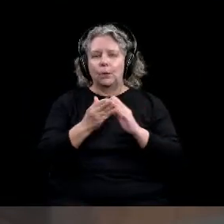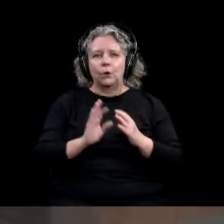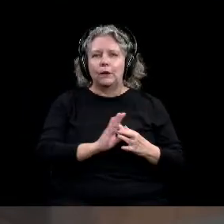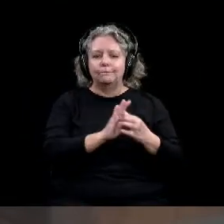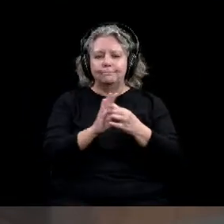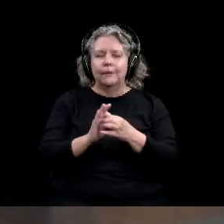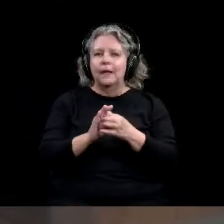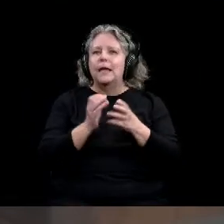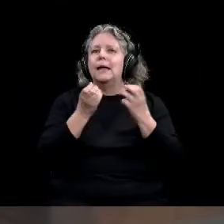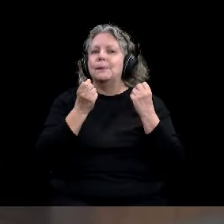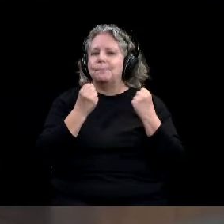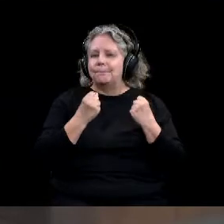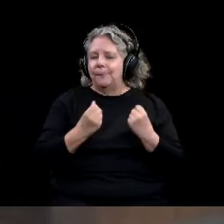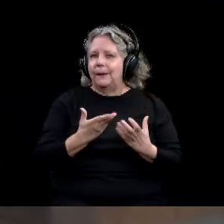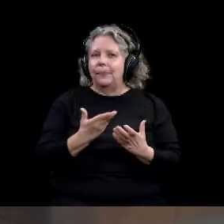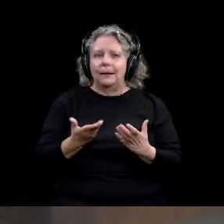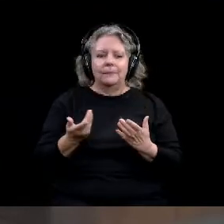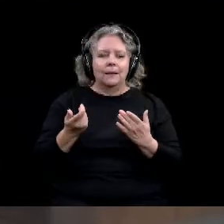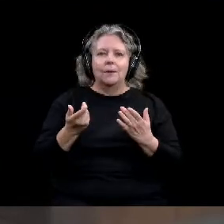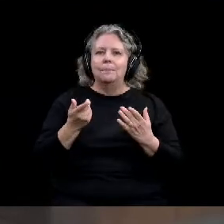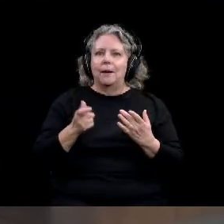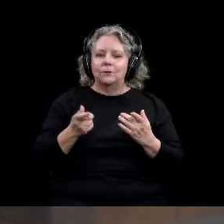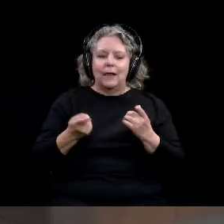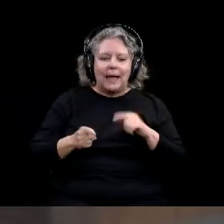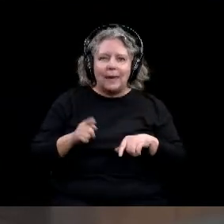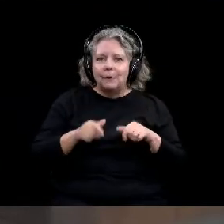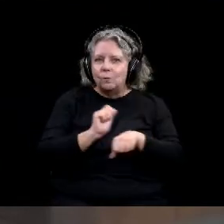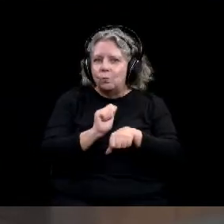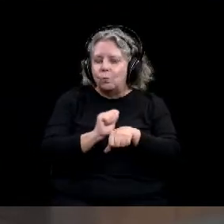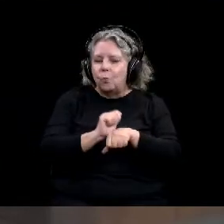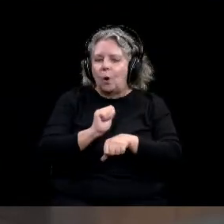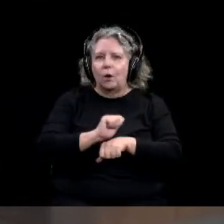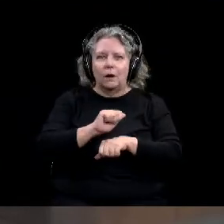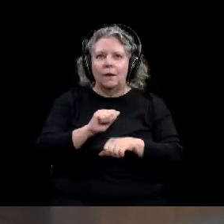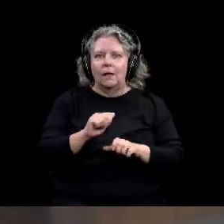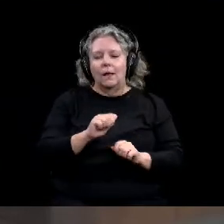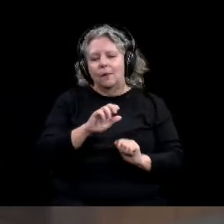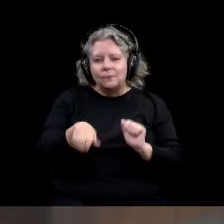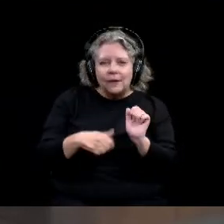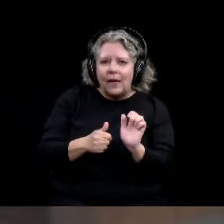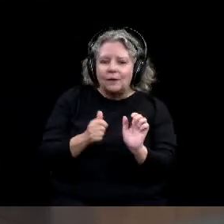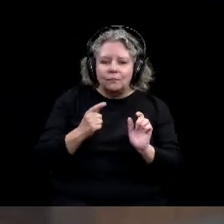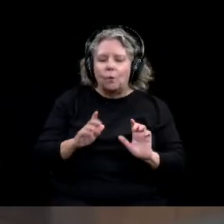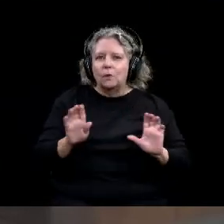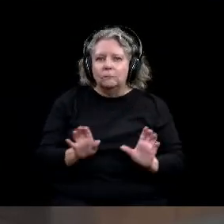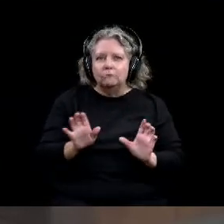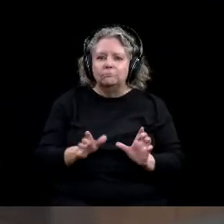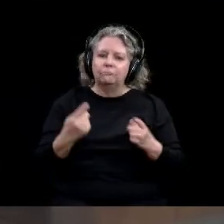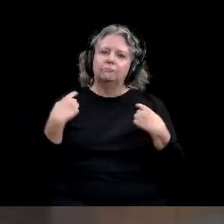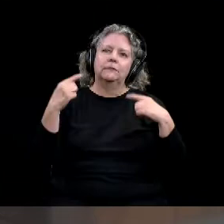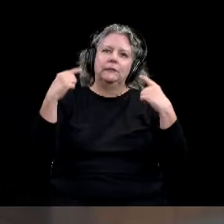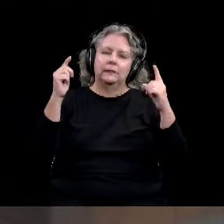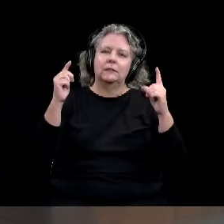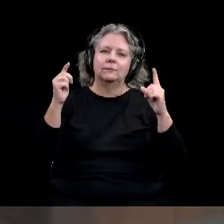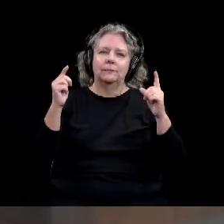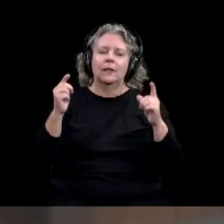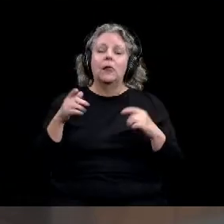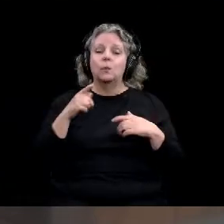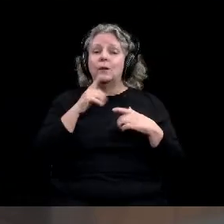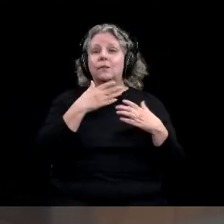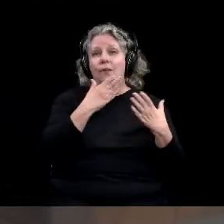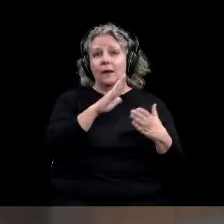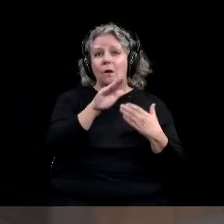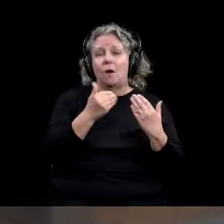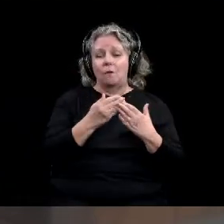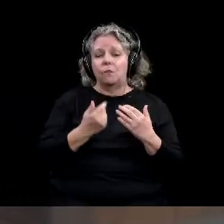who have helped the Waco-McLennan County Health District make these clinics happen. Baylor Scott and White Hillcrest, Baylor University, Louise Harrington